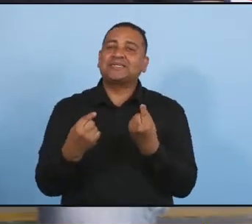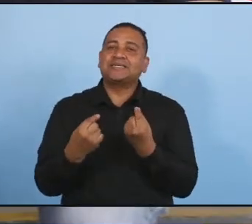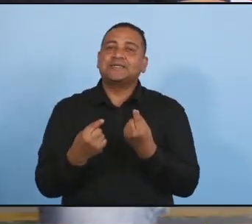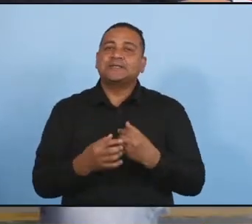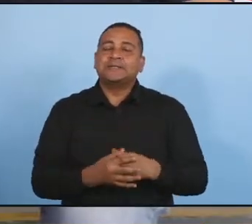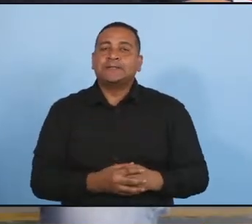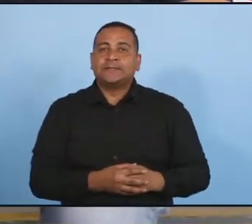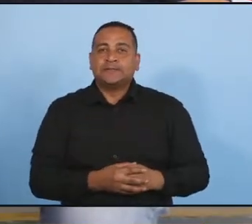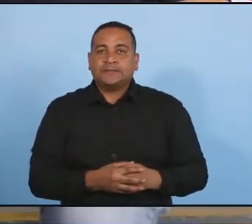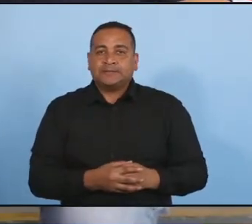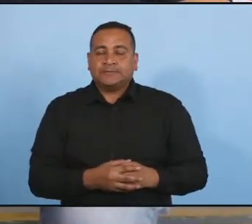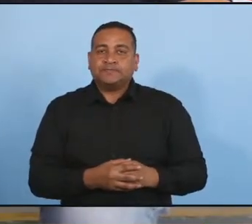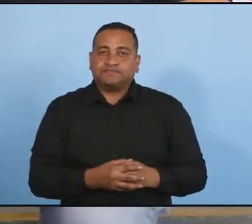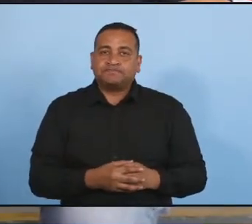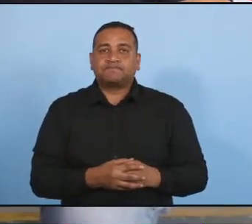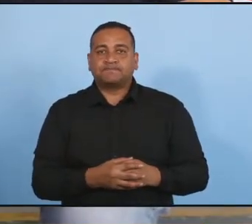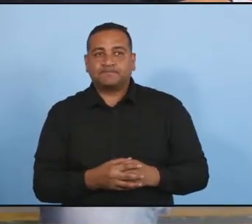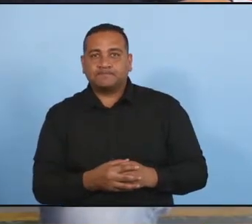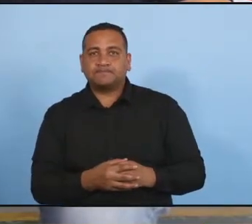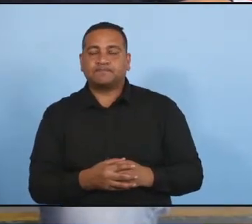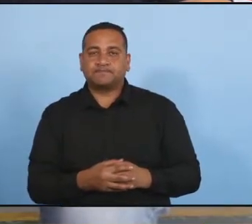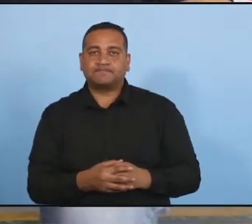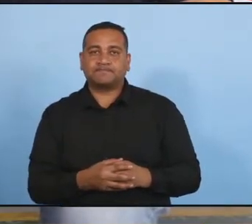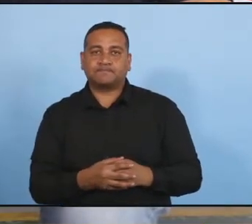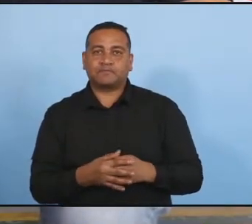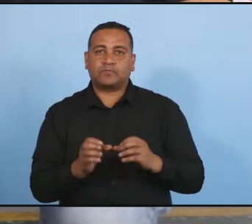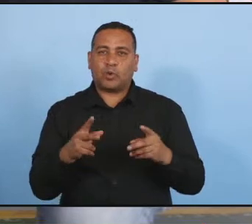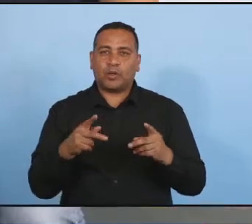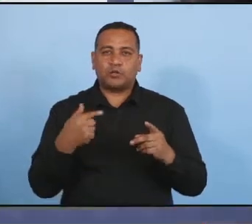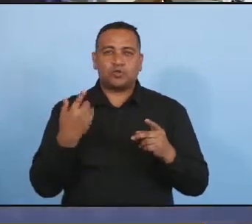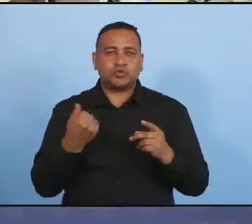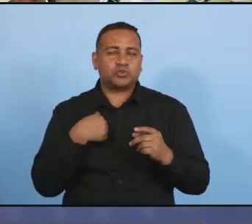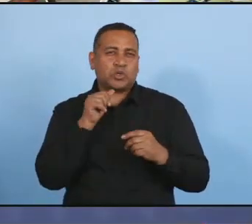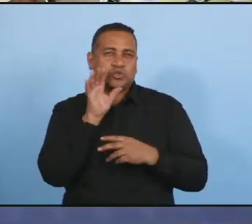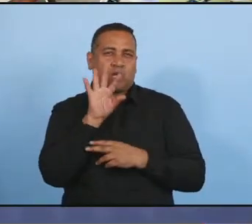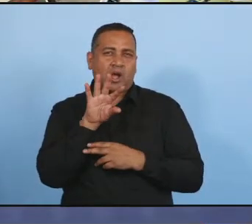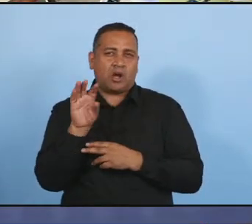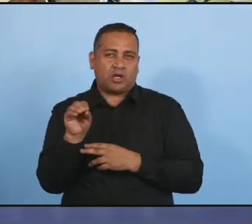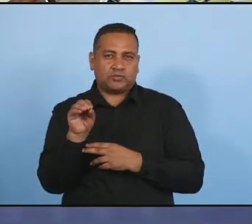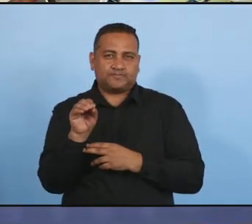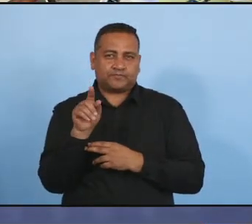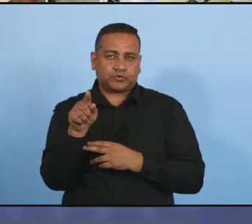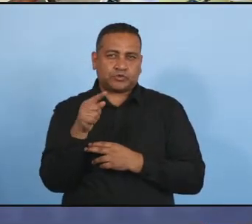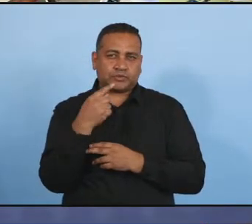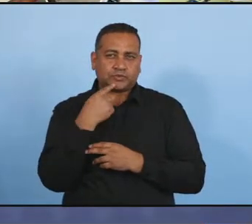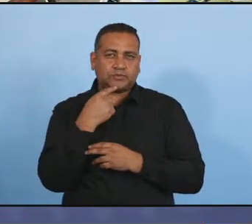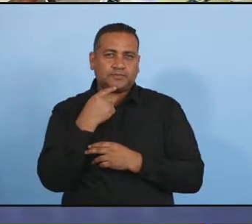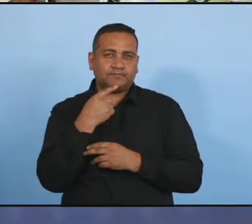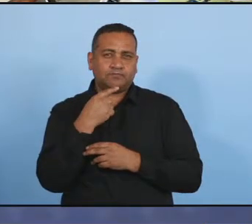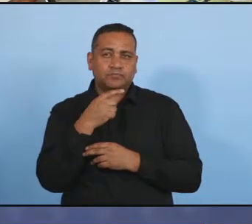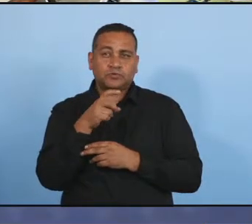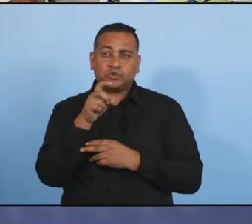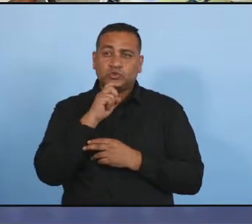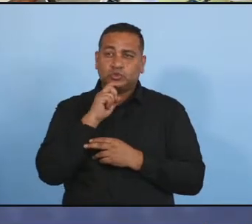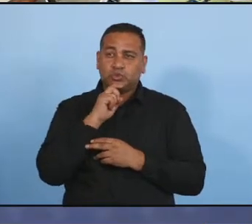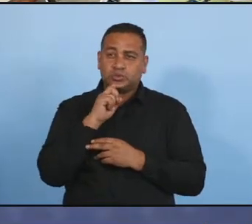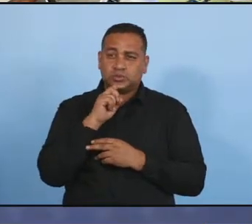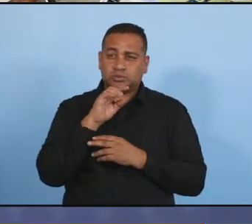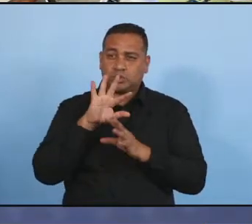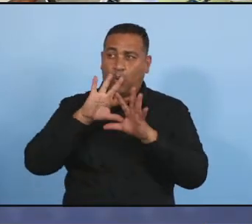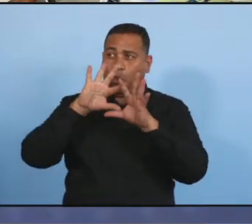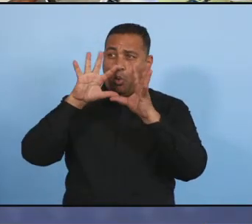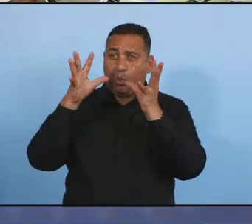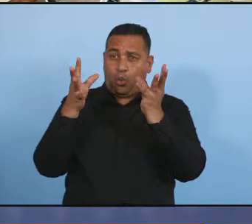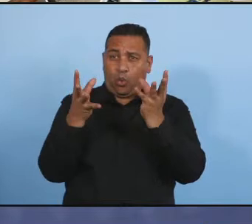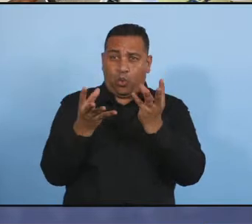So just me asking probably again a stupid question. So it's basically using all of that we have basically spoken of, and then actually then